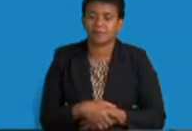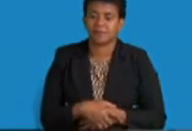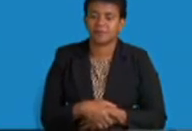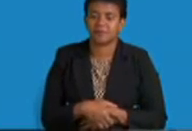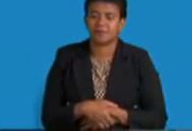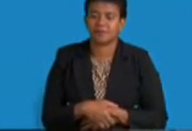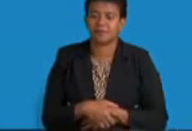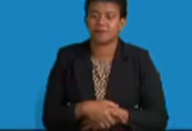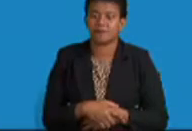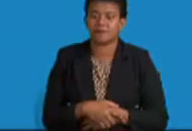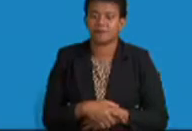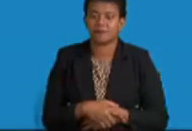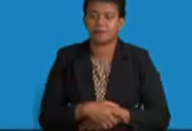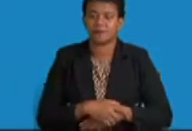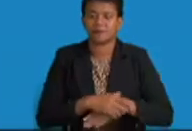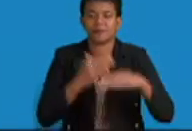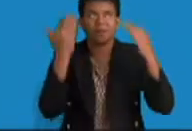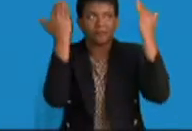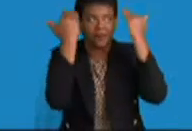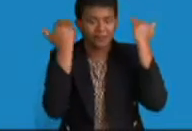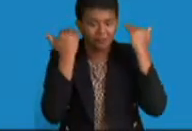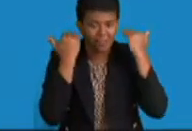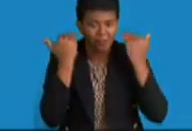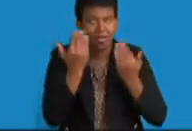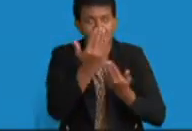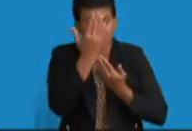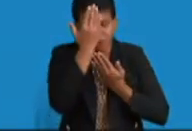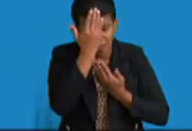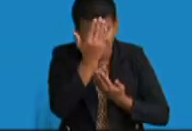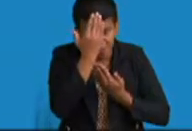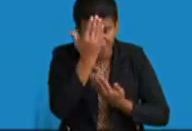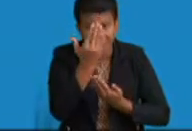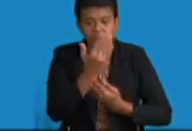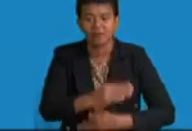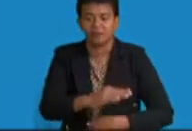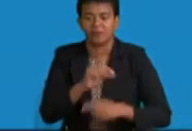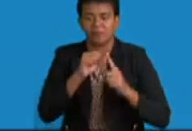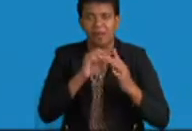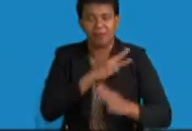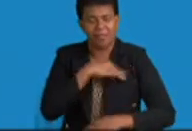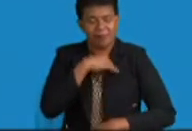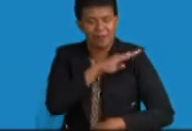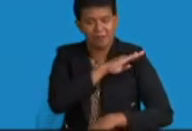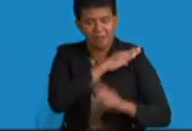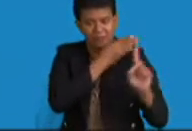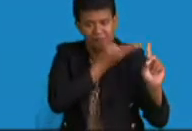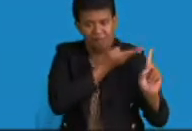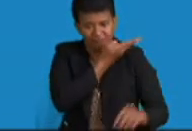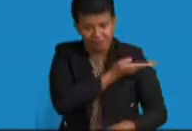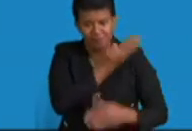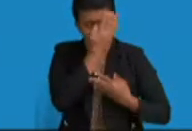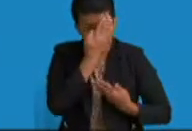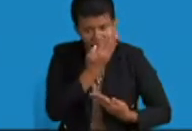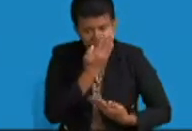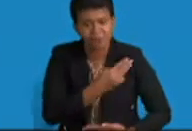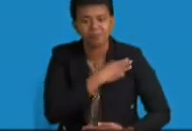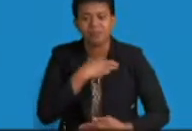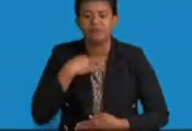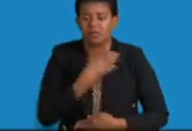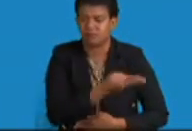Madam Speaker, the Honourable Prime Minister, the Honourable Leader of the Opposition, Honourable Ministers, Honourable Members of